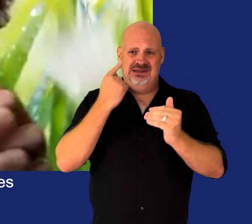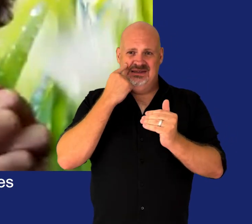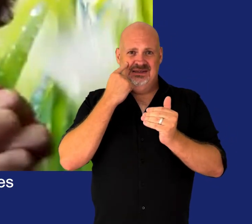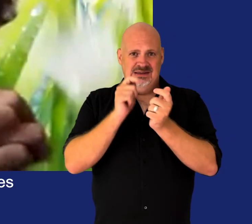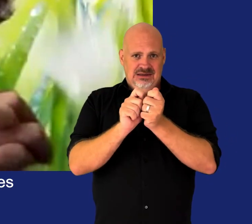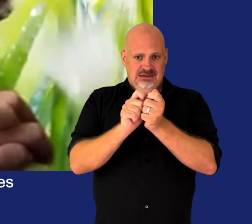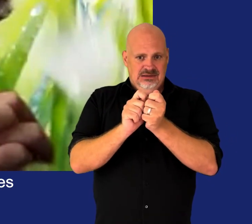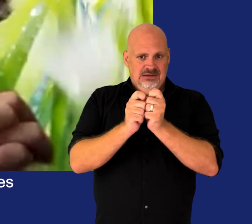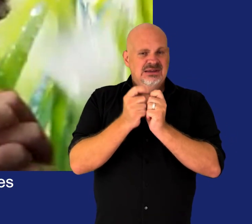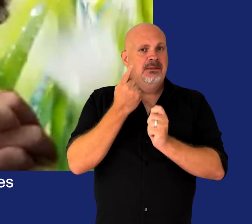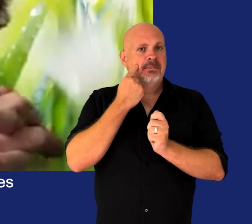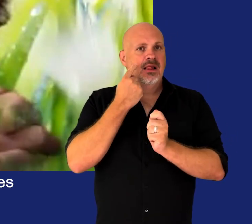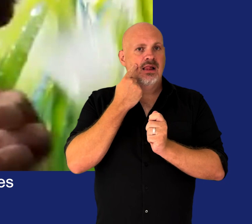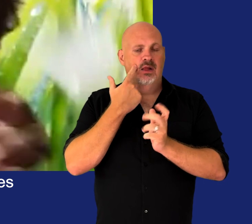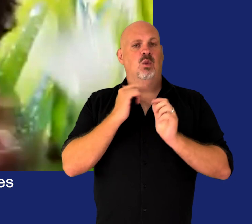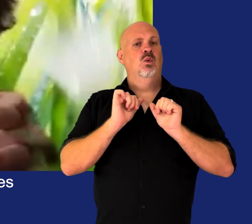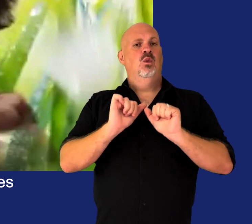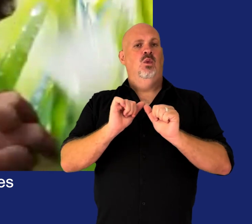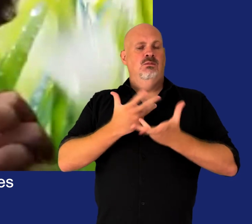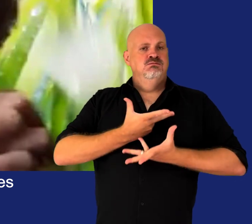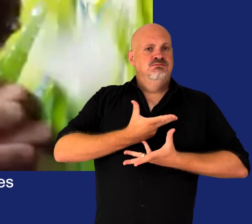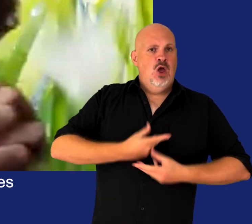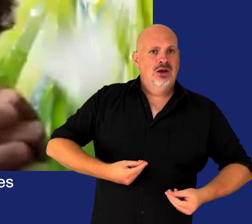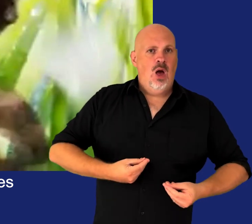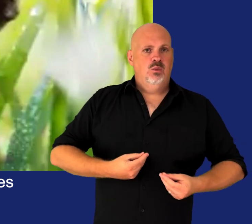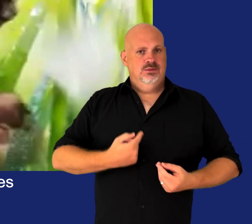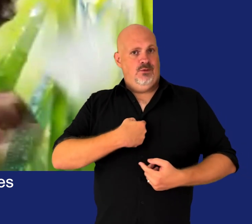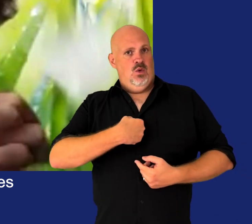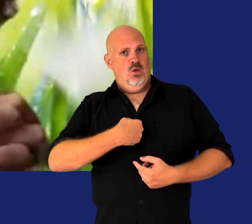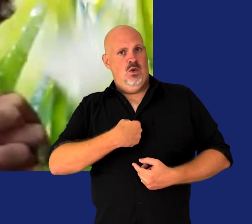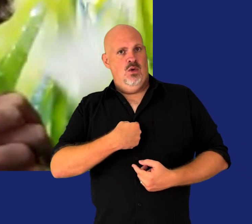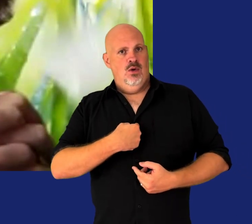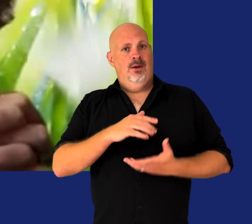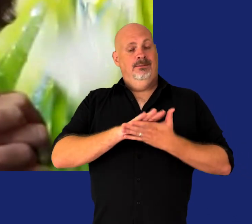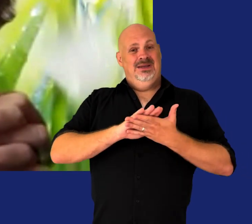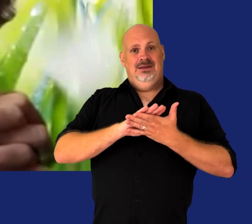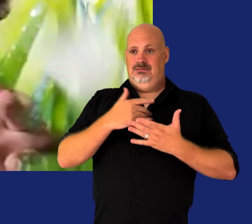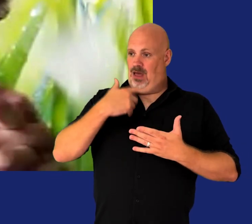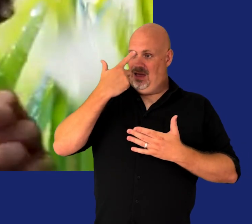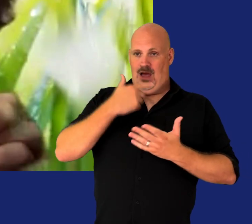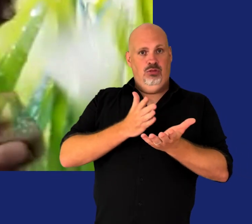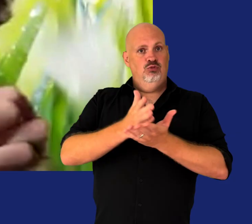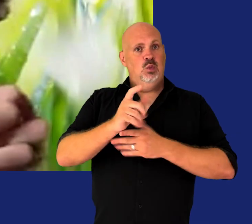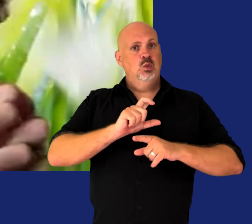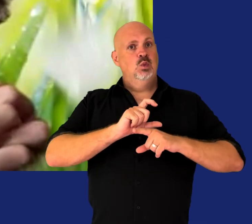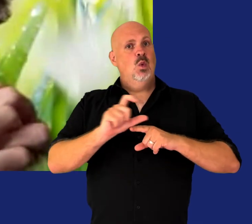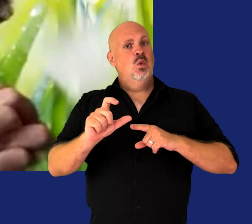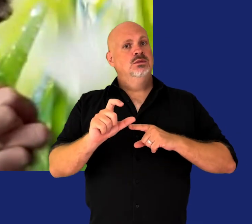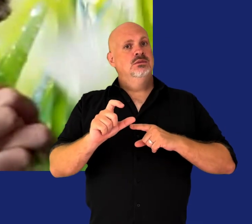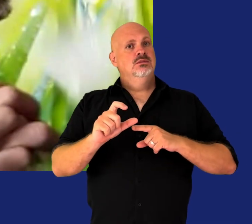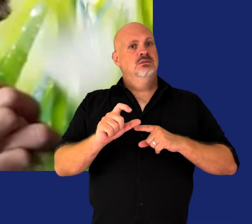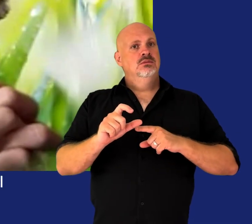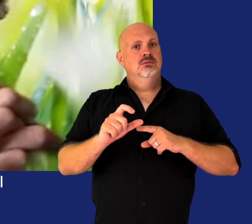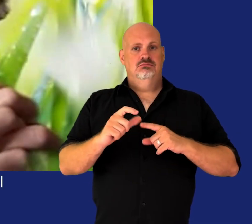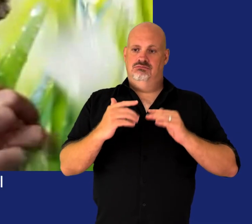be replaced by simple stretches to prevent burnout for me. This meant that I could complete the course